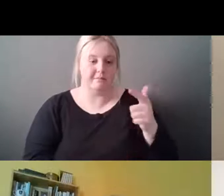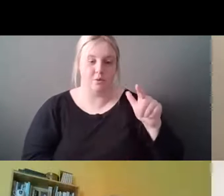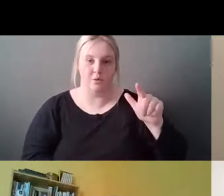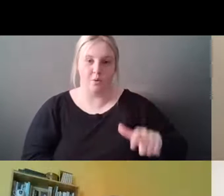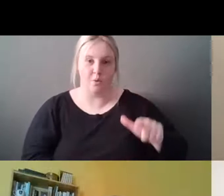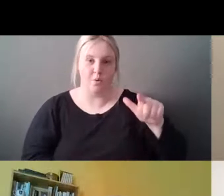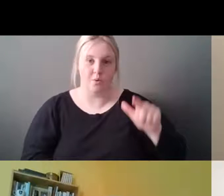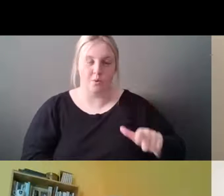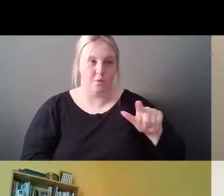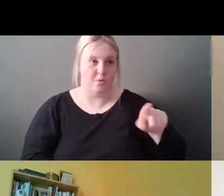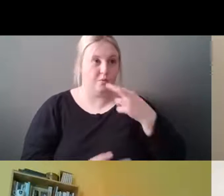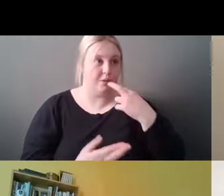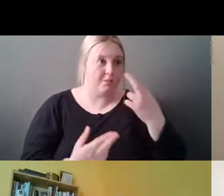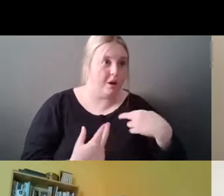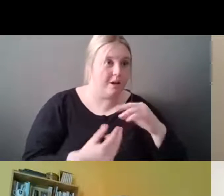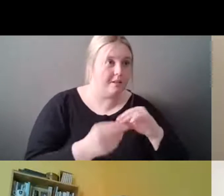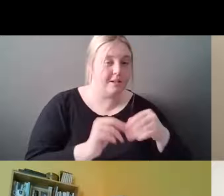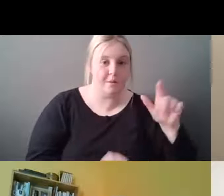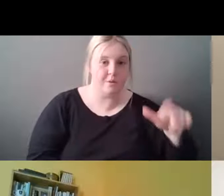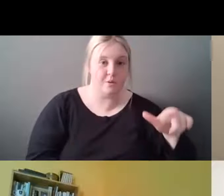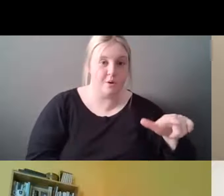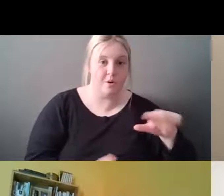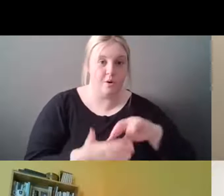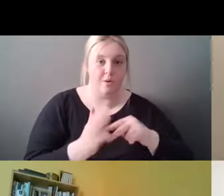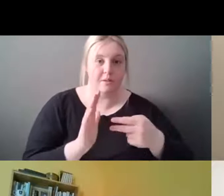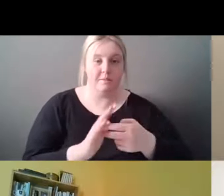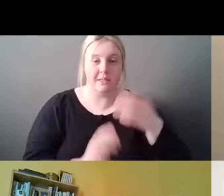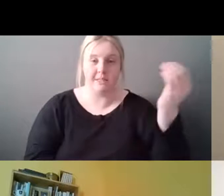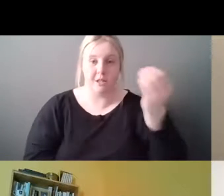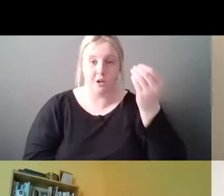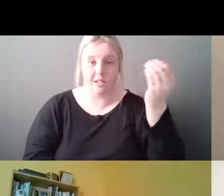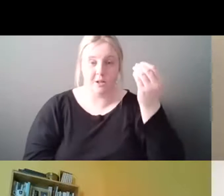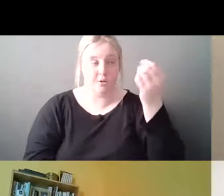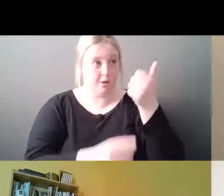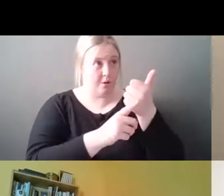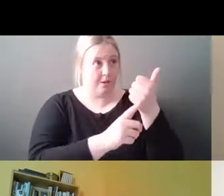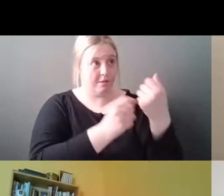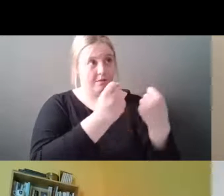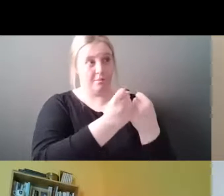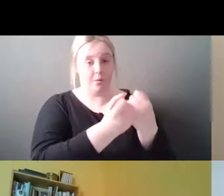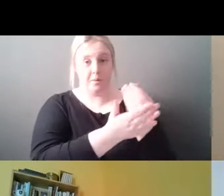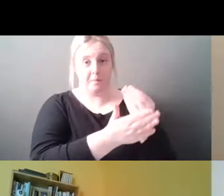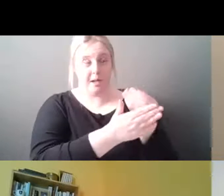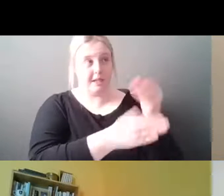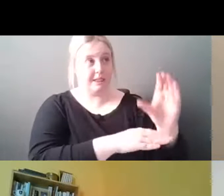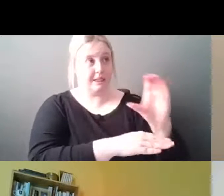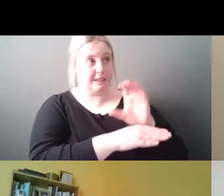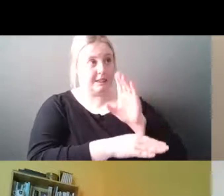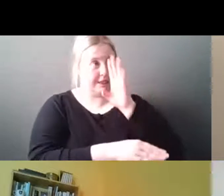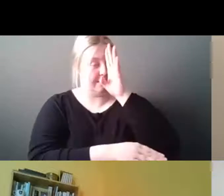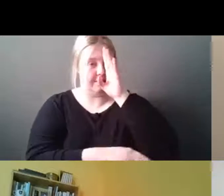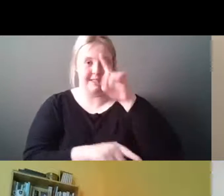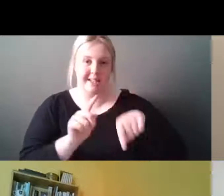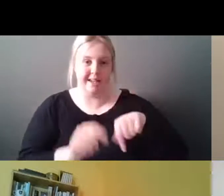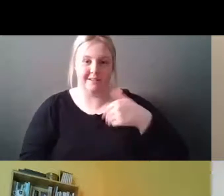who responded that we wouldn't be able to get the Ontario funders to develop that portion.